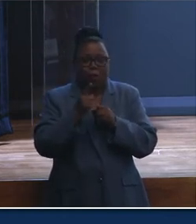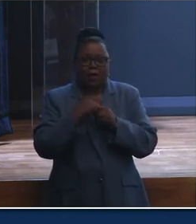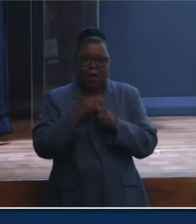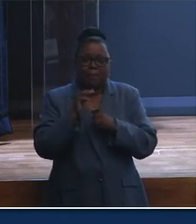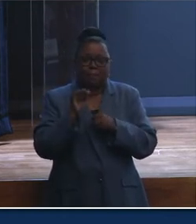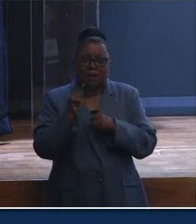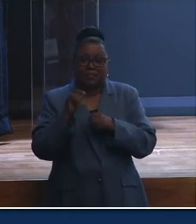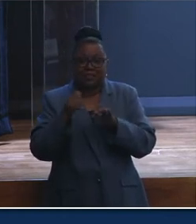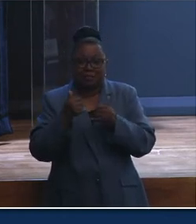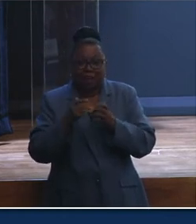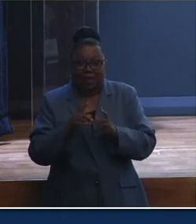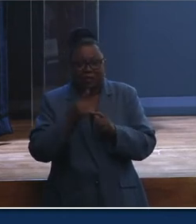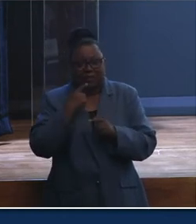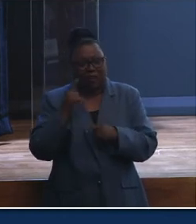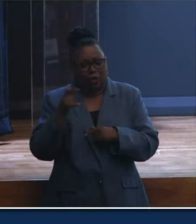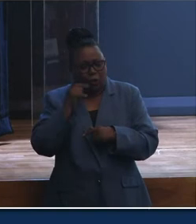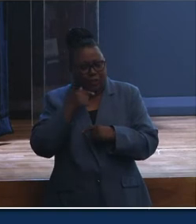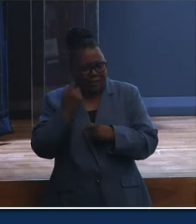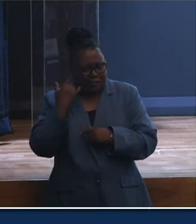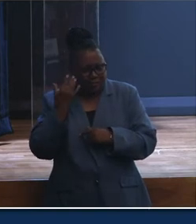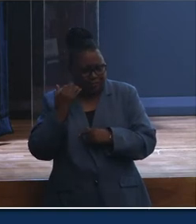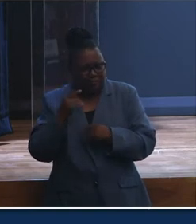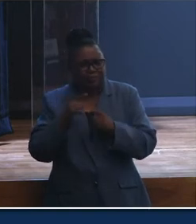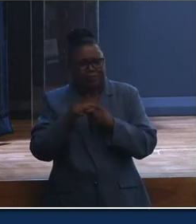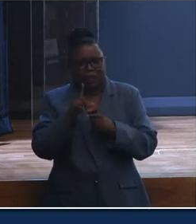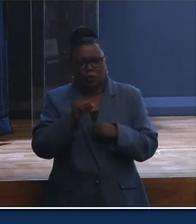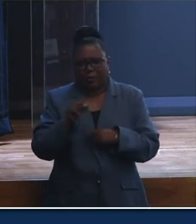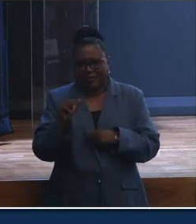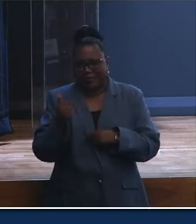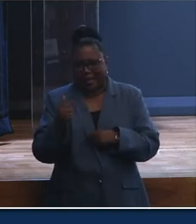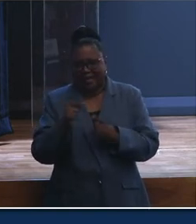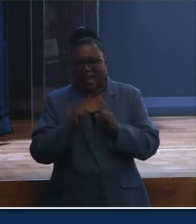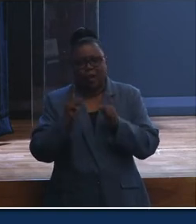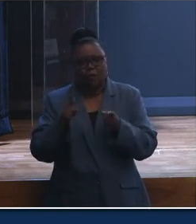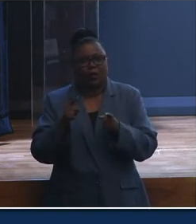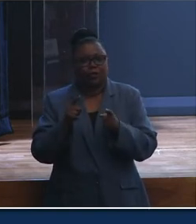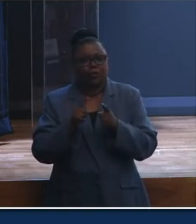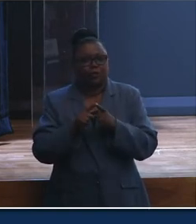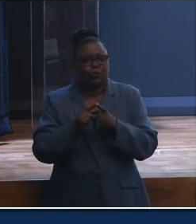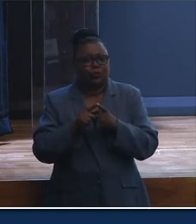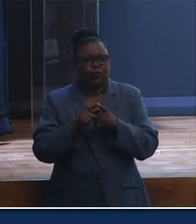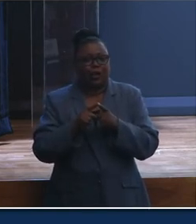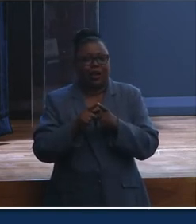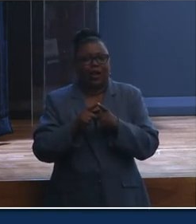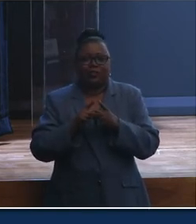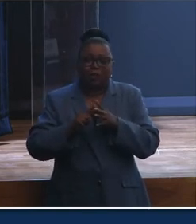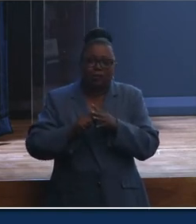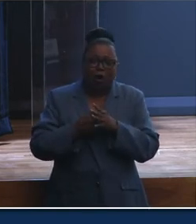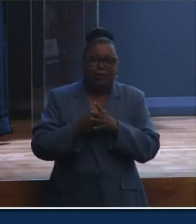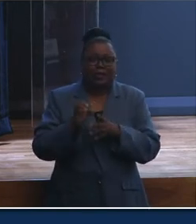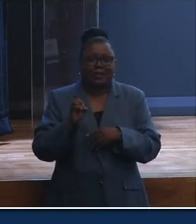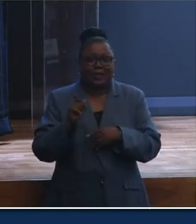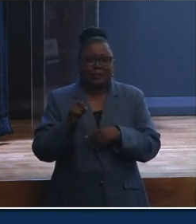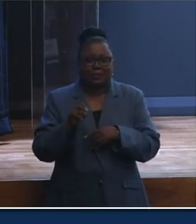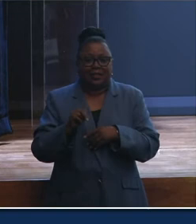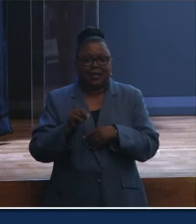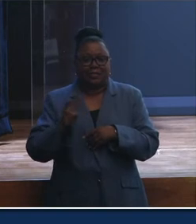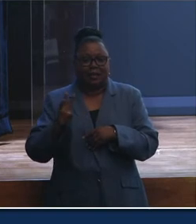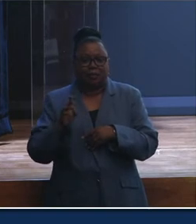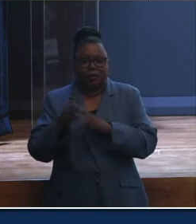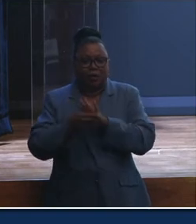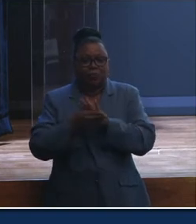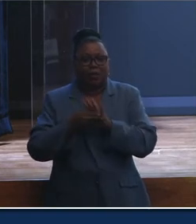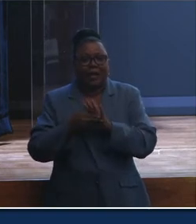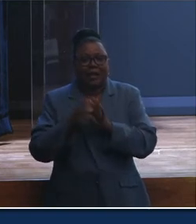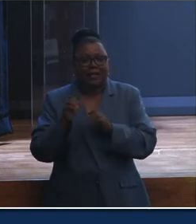Muffet's players. I was telling her this a little earlier. In 2010, I went to the launching of the ESPNW brand. It was the